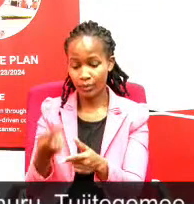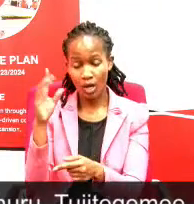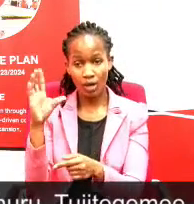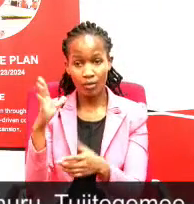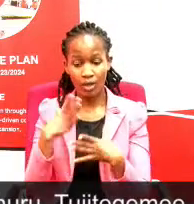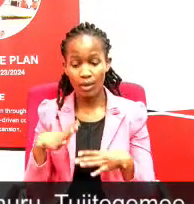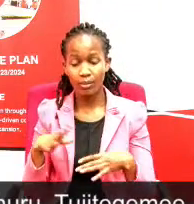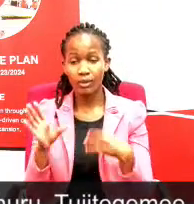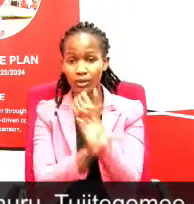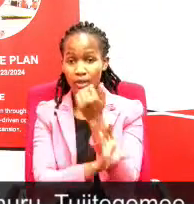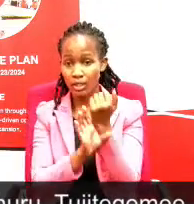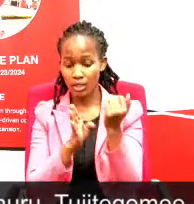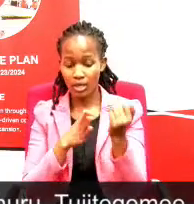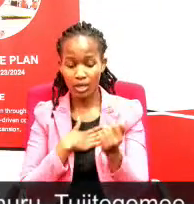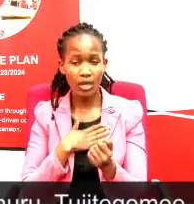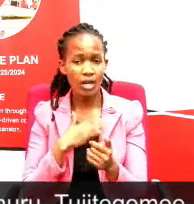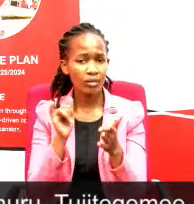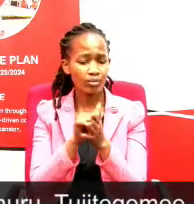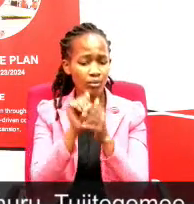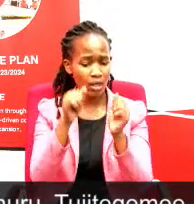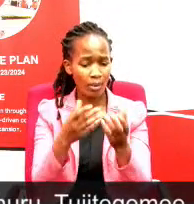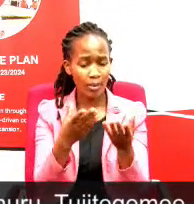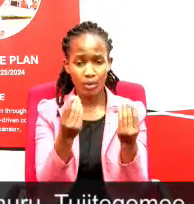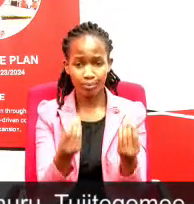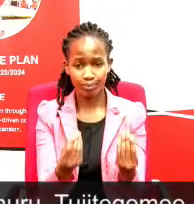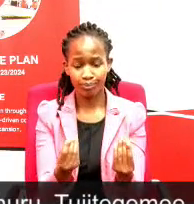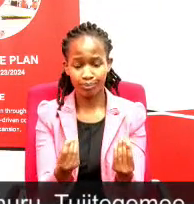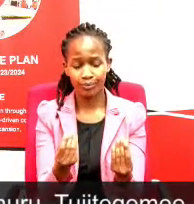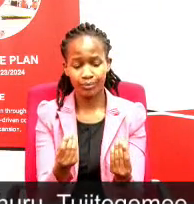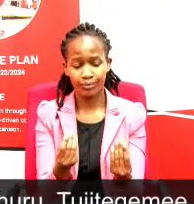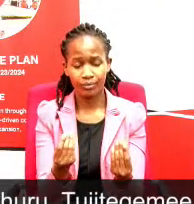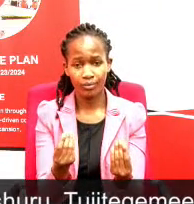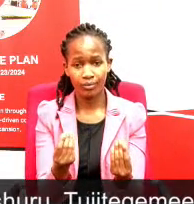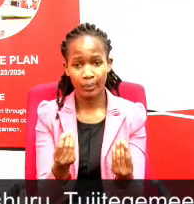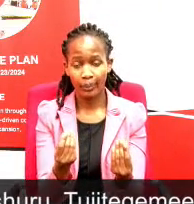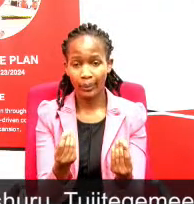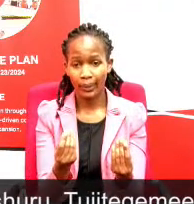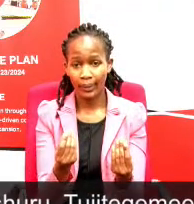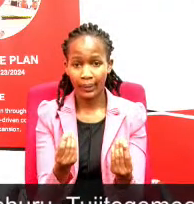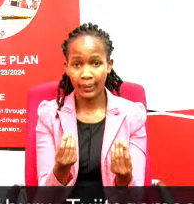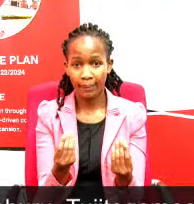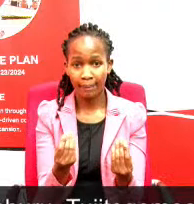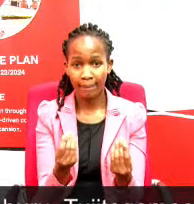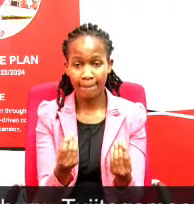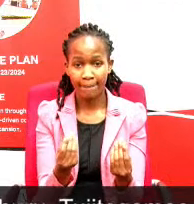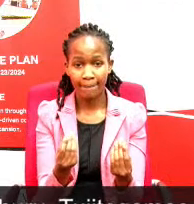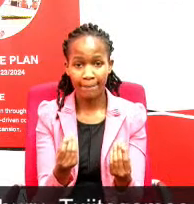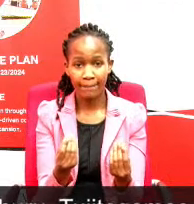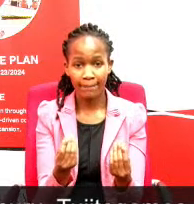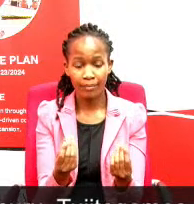citizens of this country, so that it is very easy to declare your